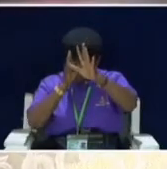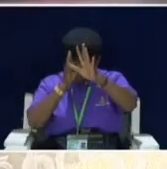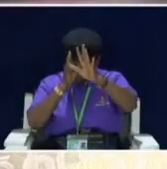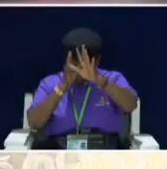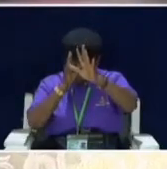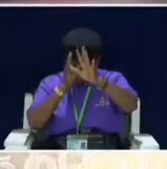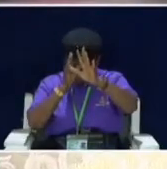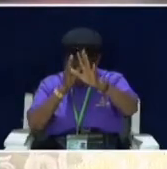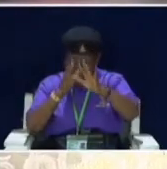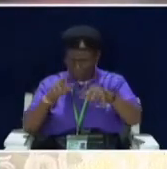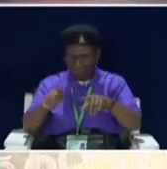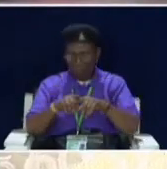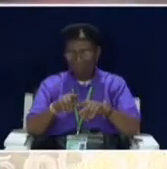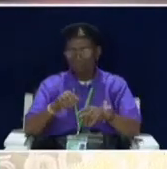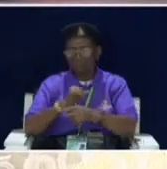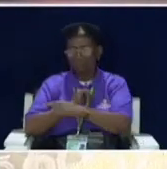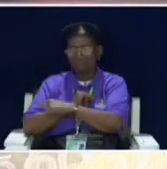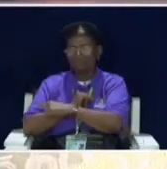Like I told you